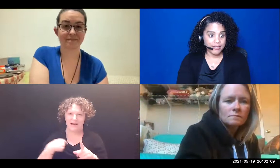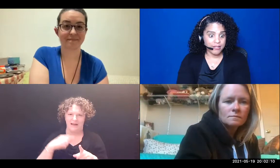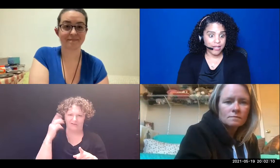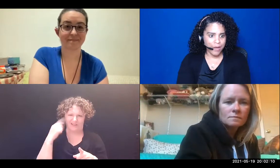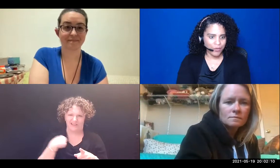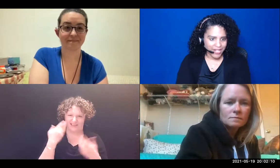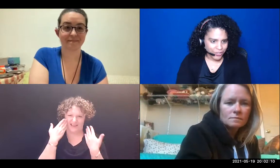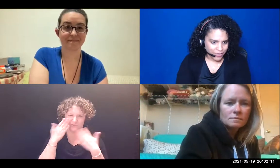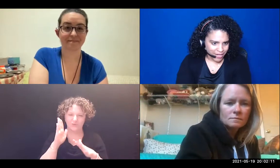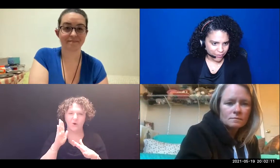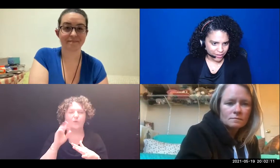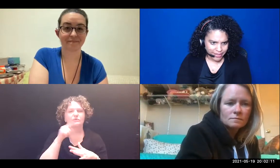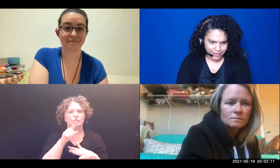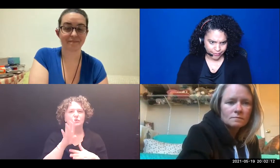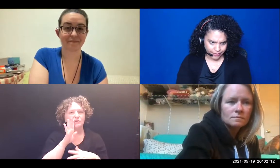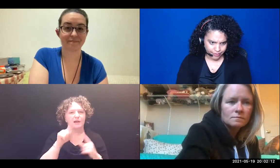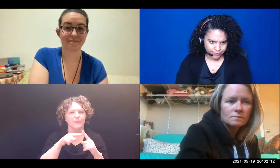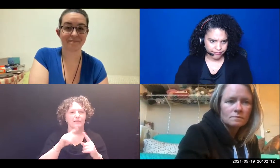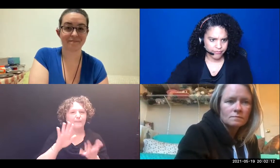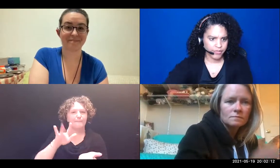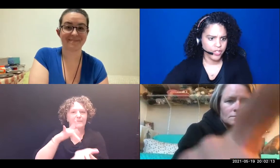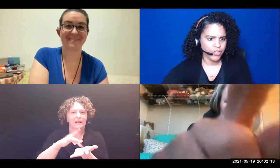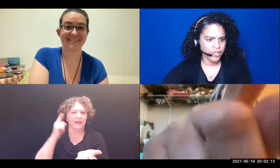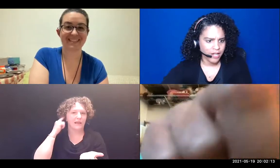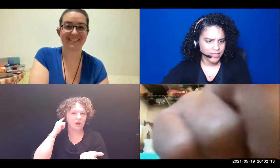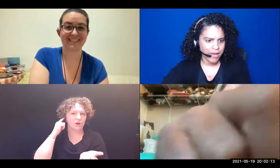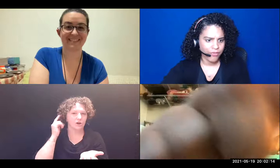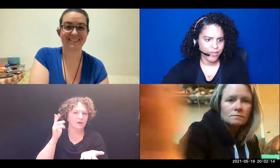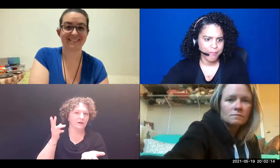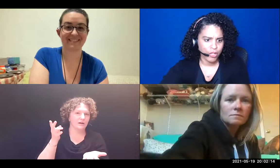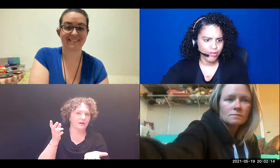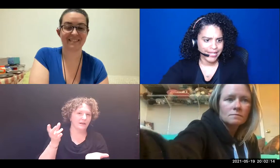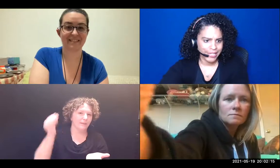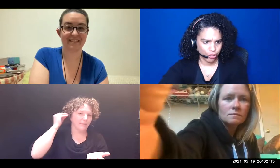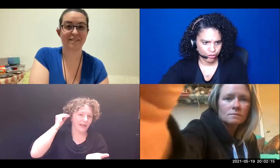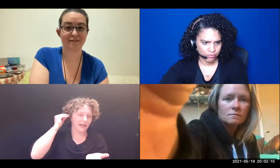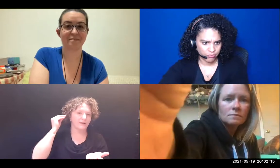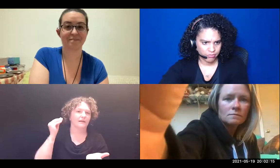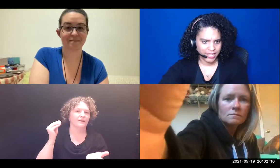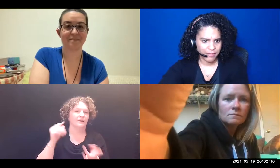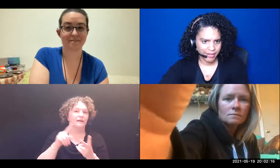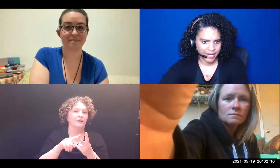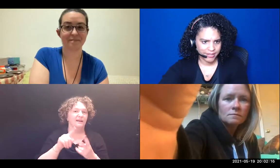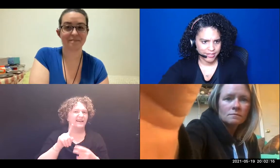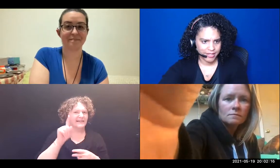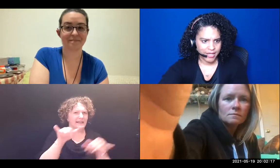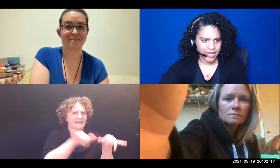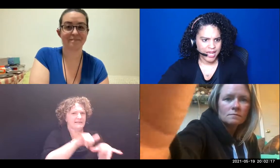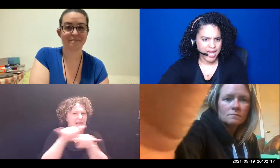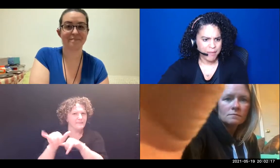And I would answer it, but I realized I don't know. So you talked about the middle ear